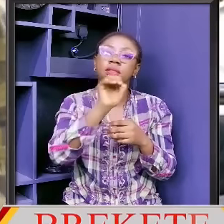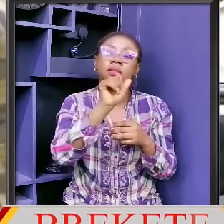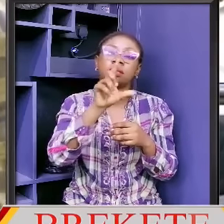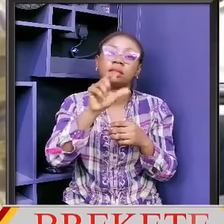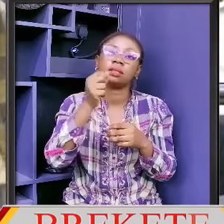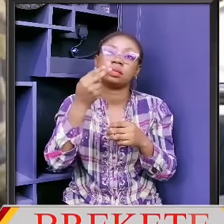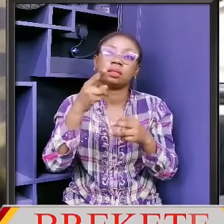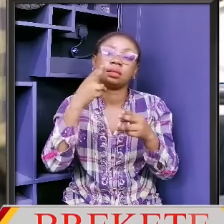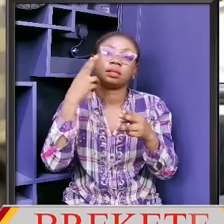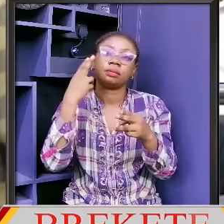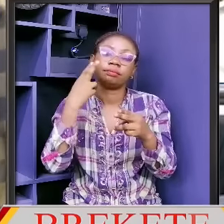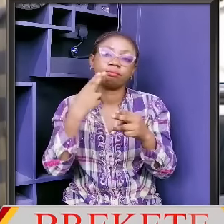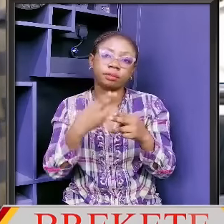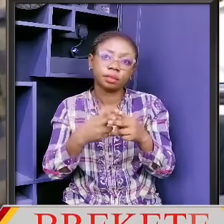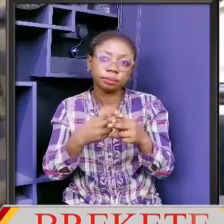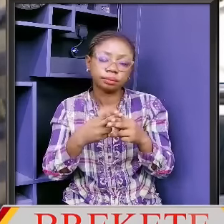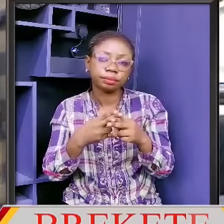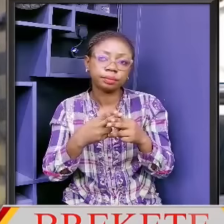Abdullahi.